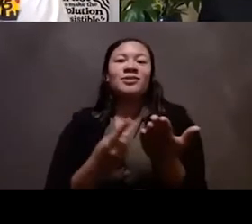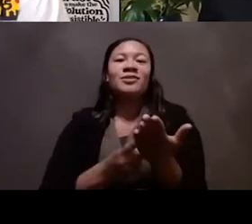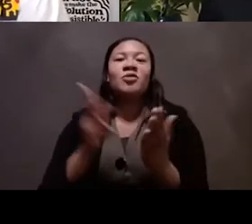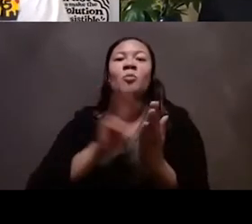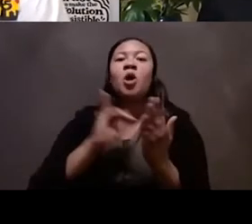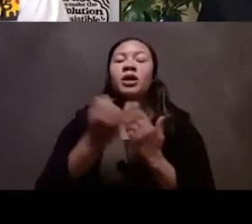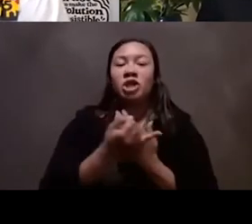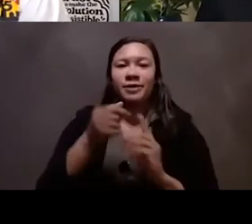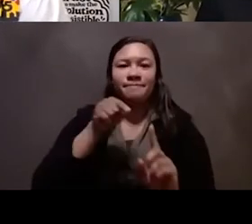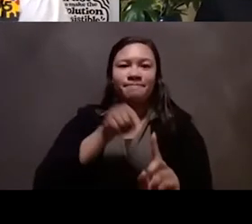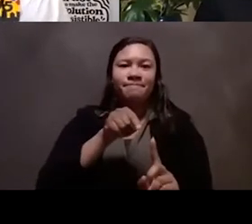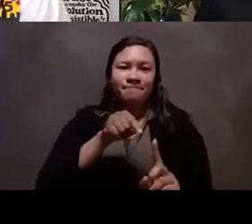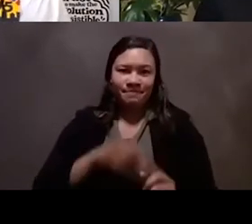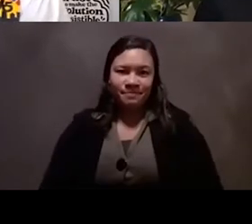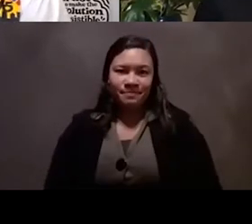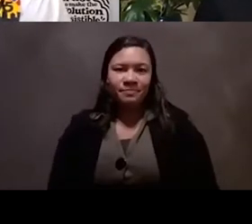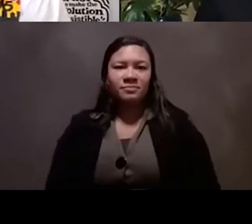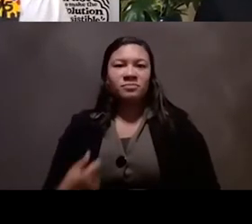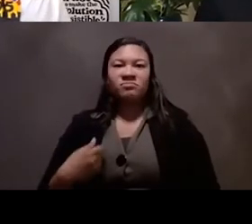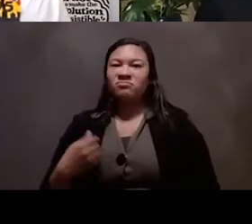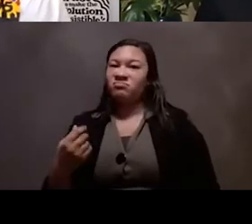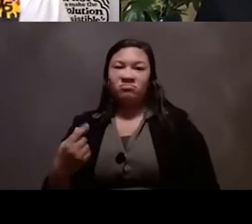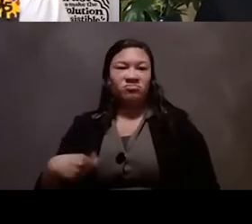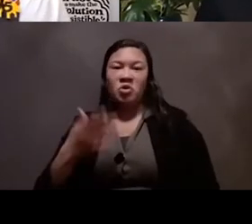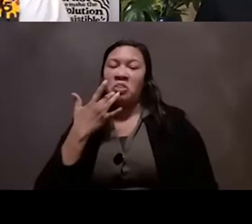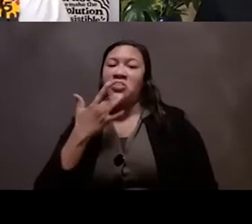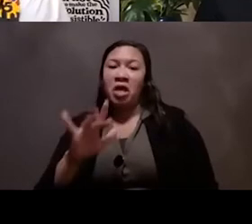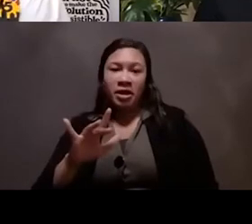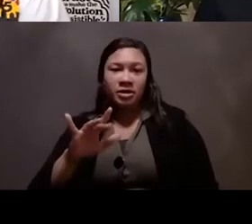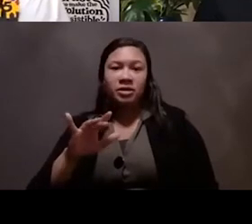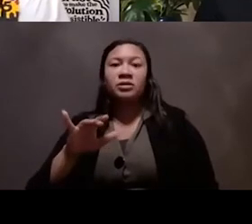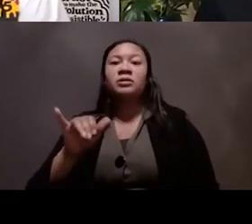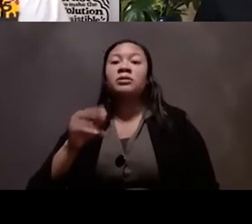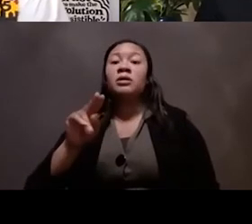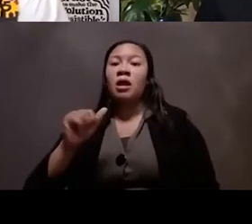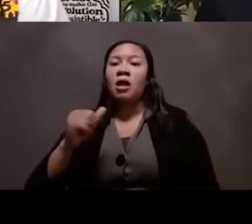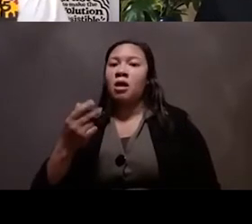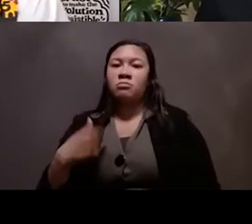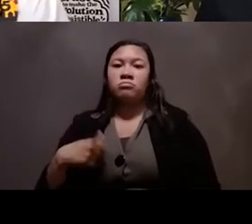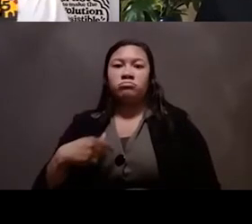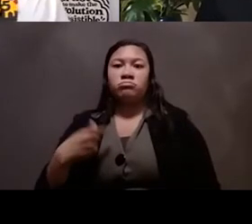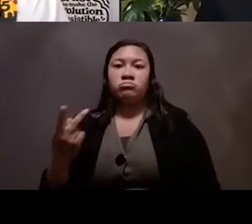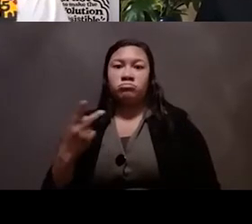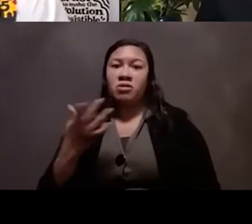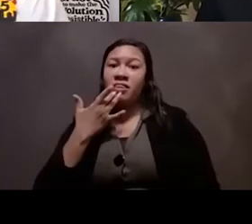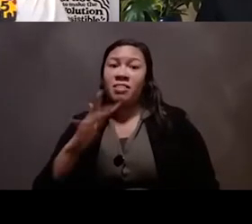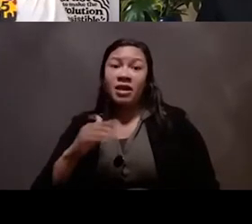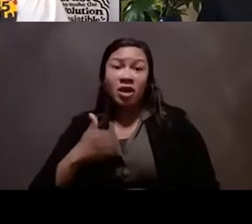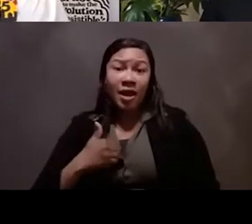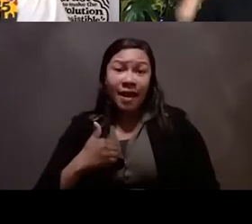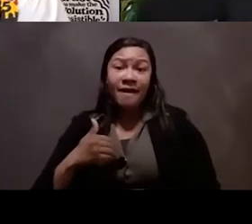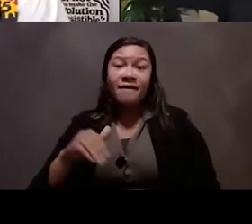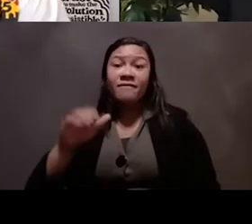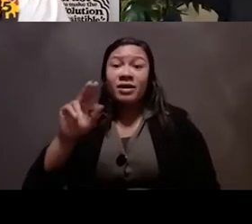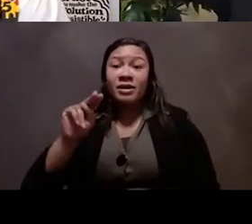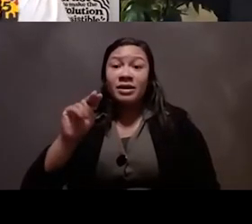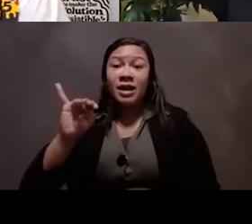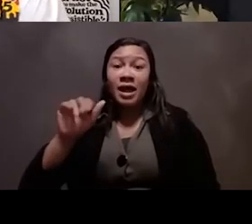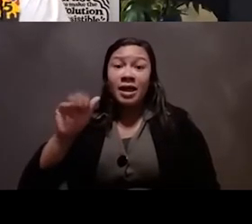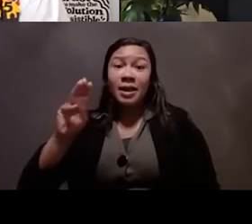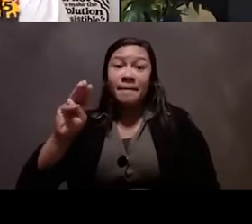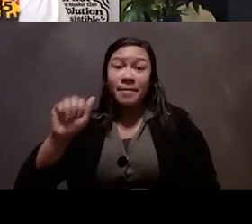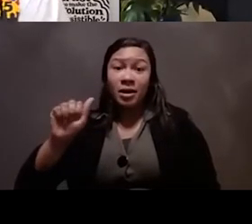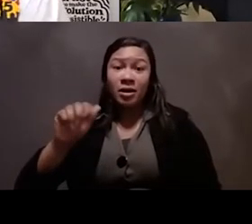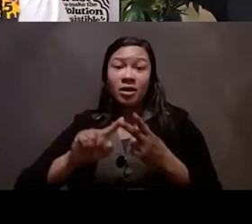of which we are both so lucky, Jenna and I are so lucky to have Naima and Raquel within these pages of.